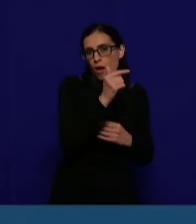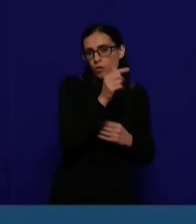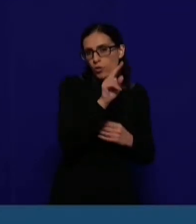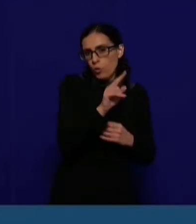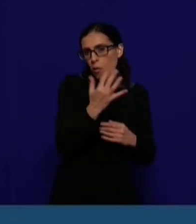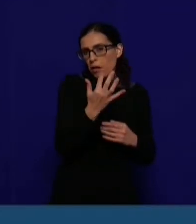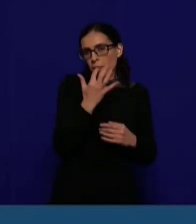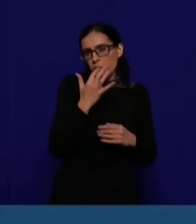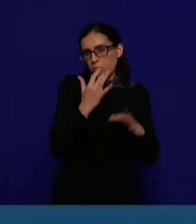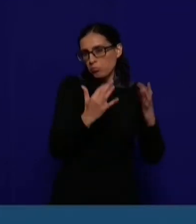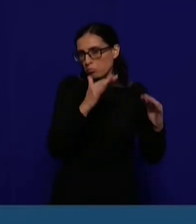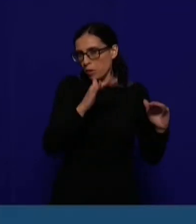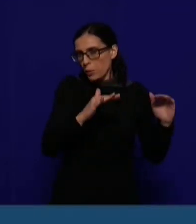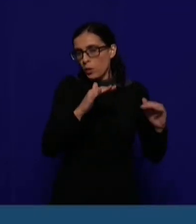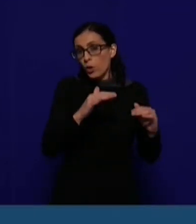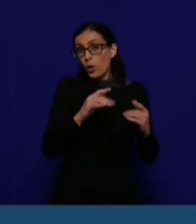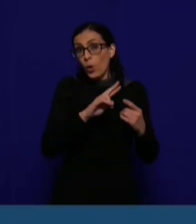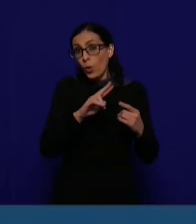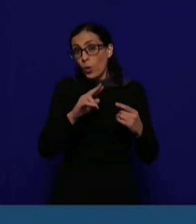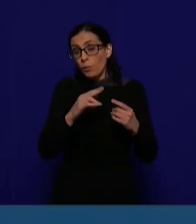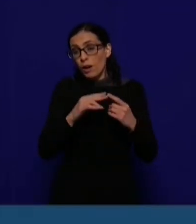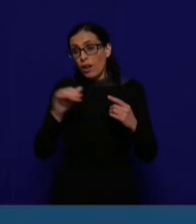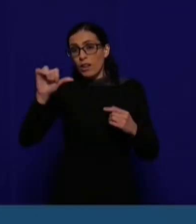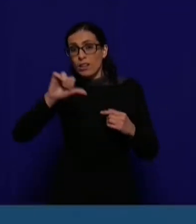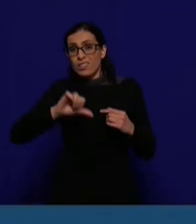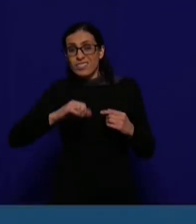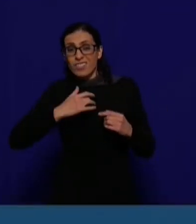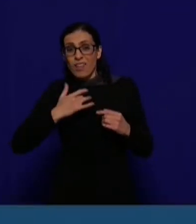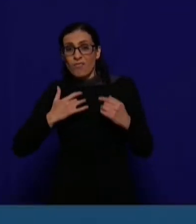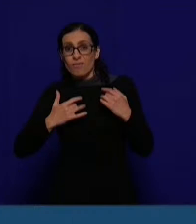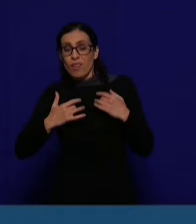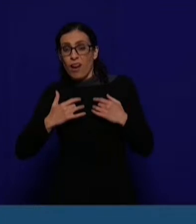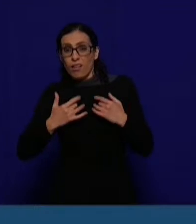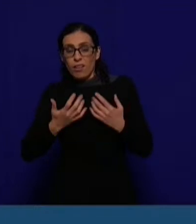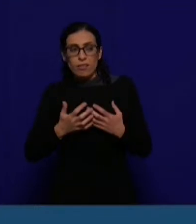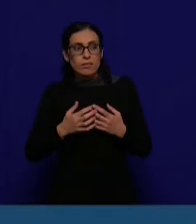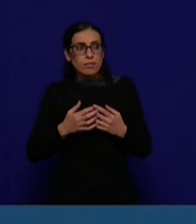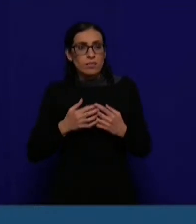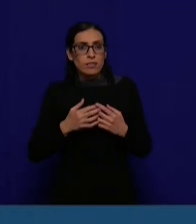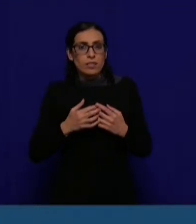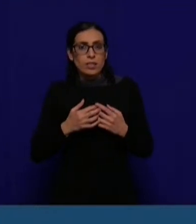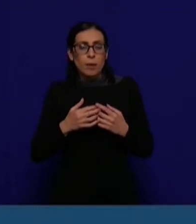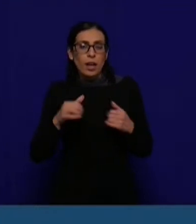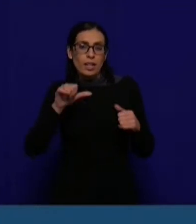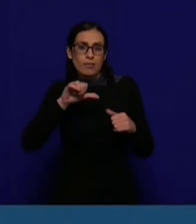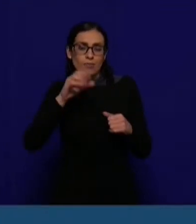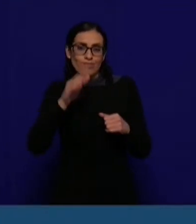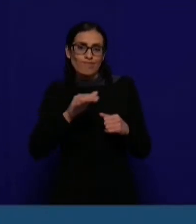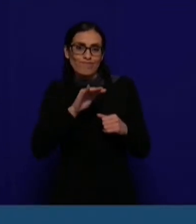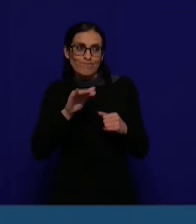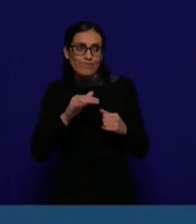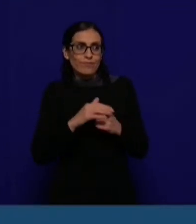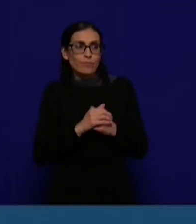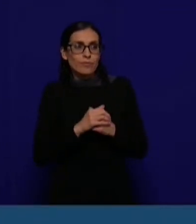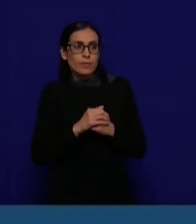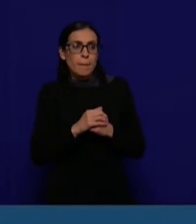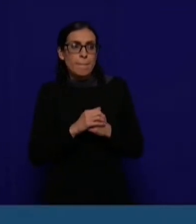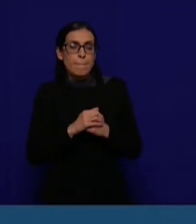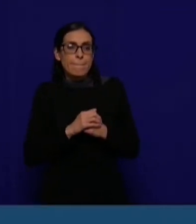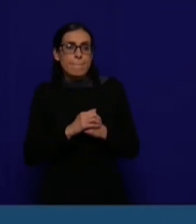sintendi u jitilfu ħajjithom. Qed insaqsik għax nafu l-medja overall, però ma nafux il-medja ta' dawk li jidħlu l-ITU